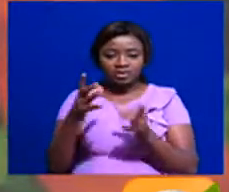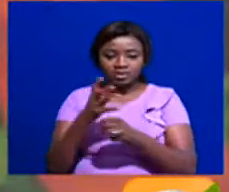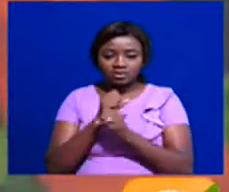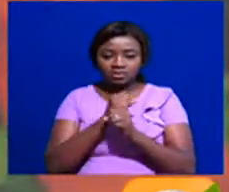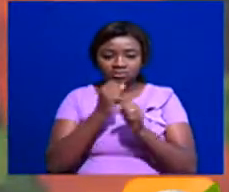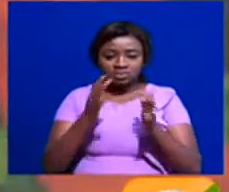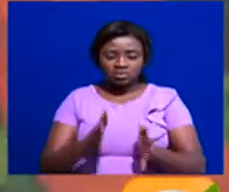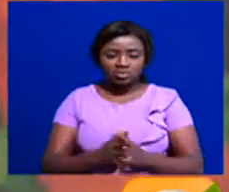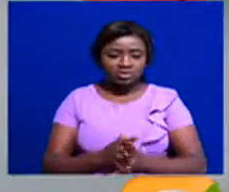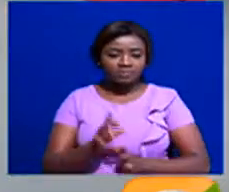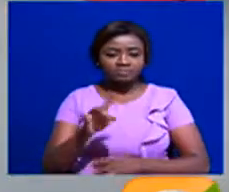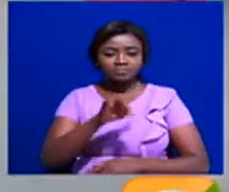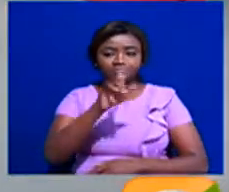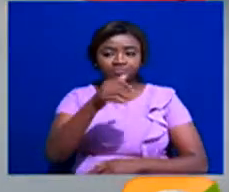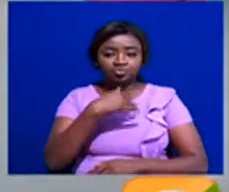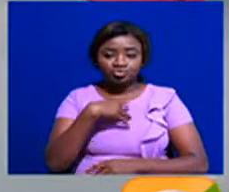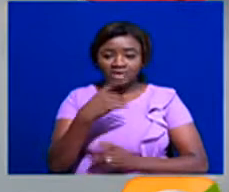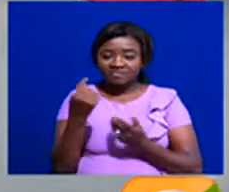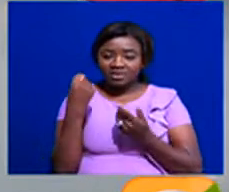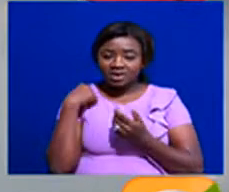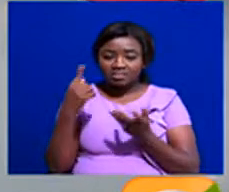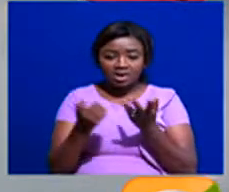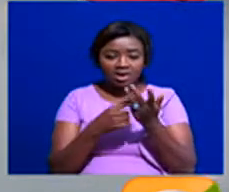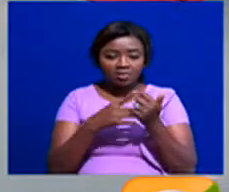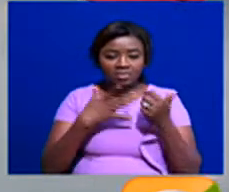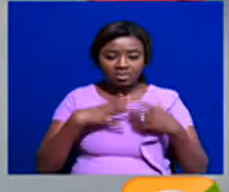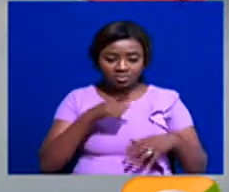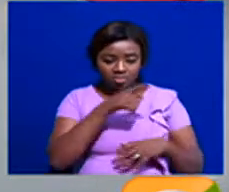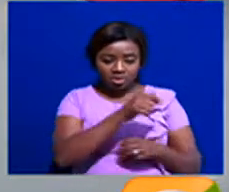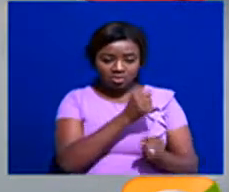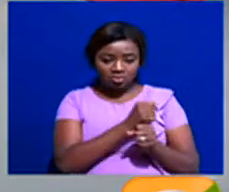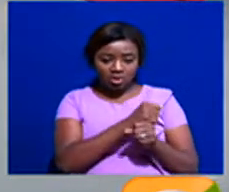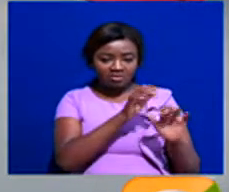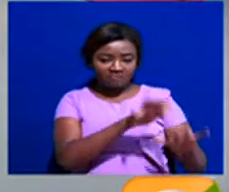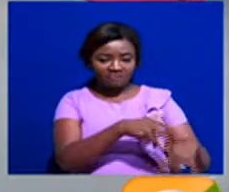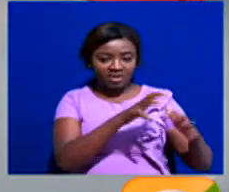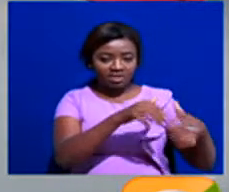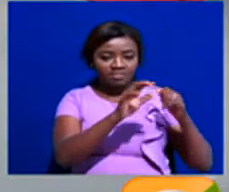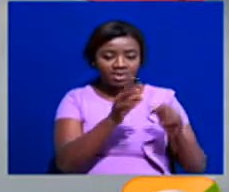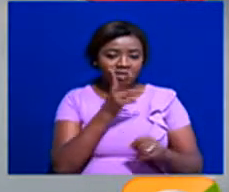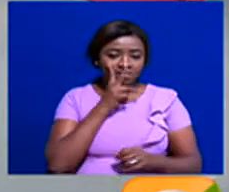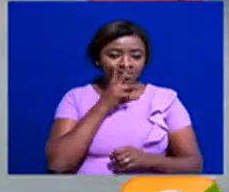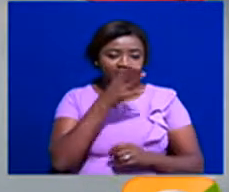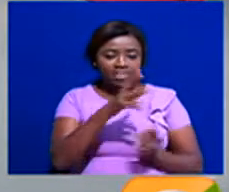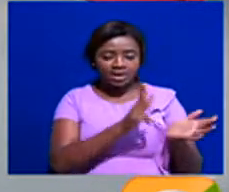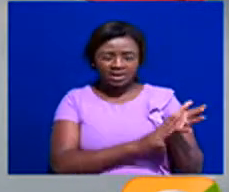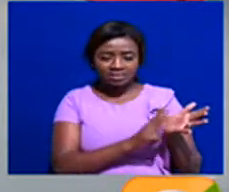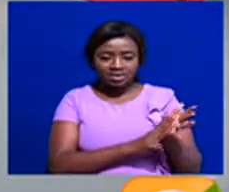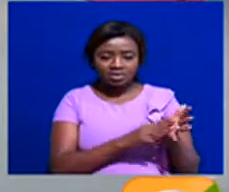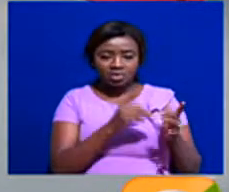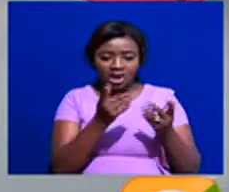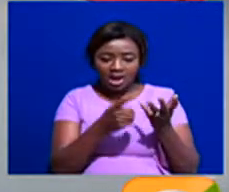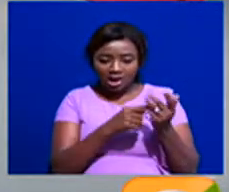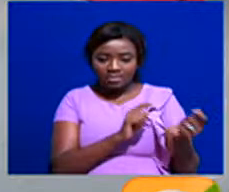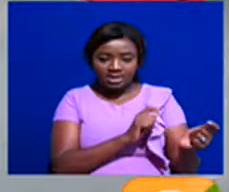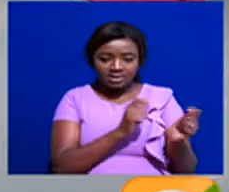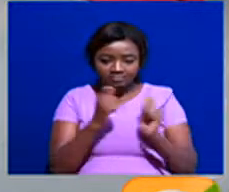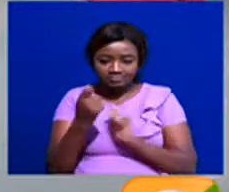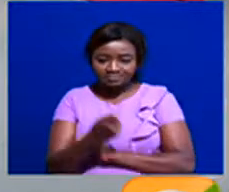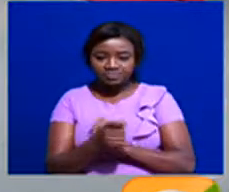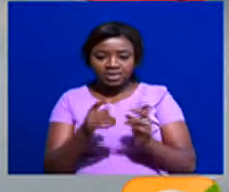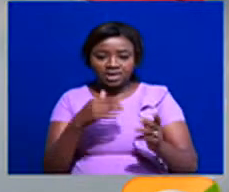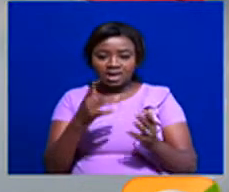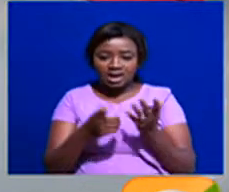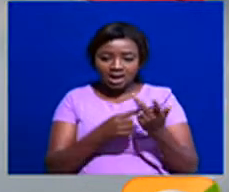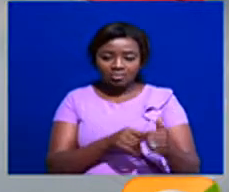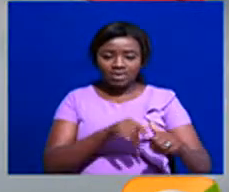there. Do you have a general data of how many people are growing tobacco in Migori and how many people have transitioned and how many still remain